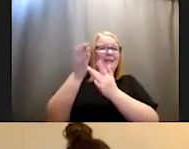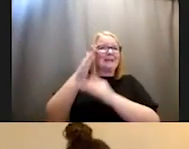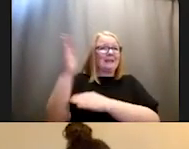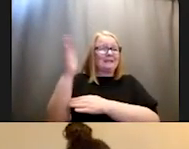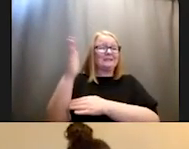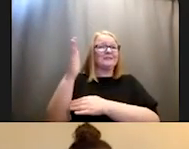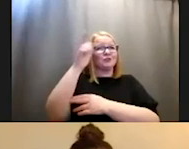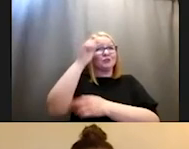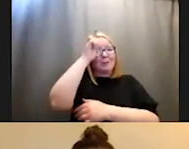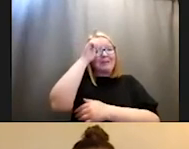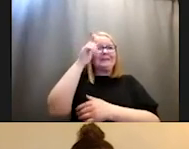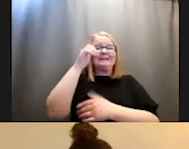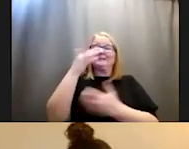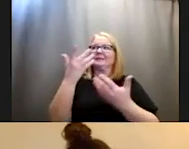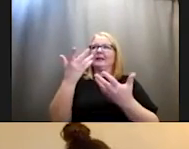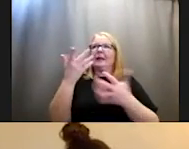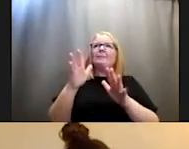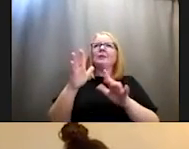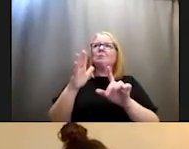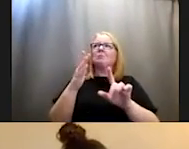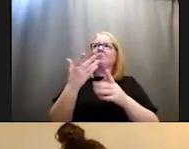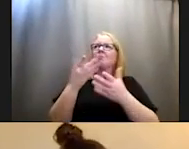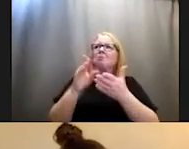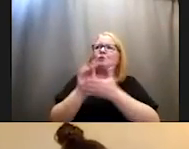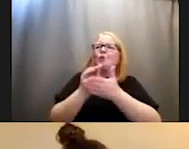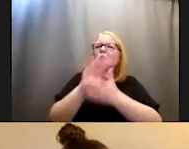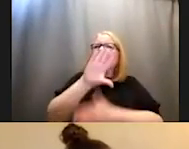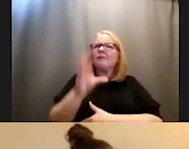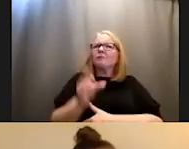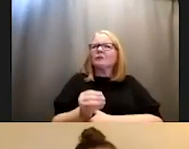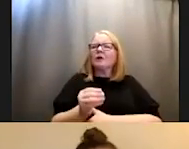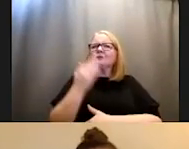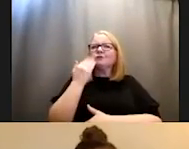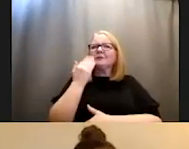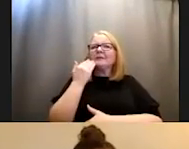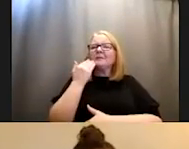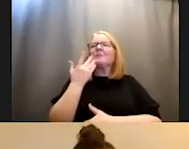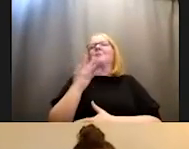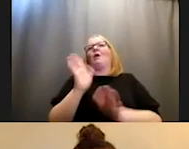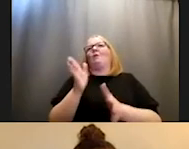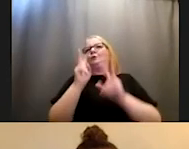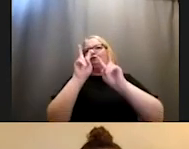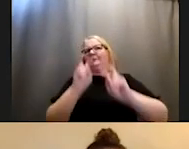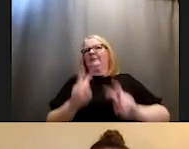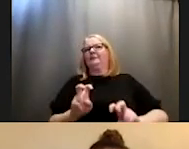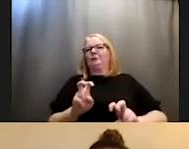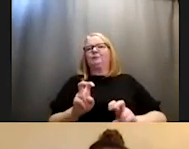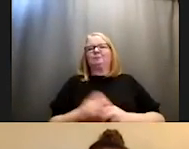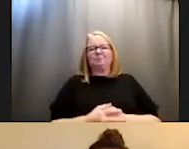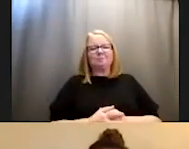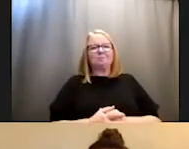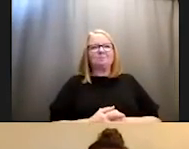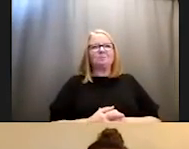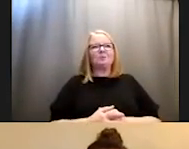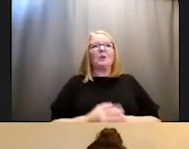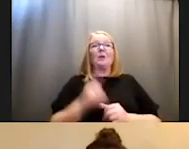a reference to cosmetics being sold in Africa recently, which I need to do more research on. And the images you can see here is